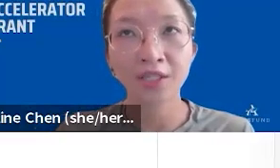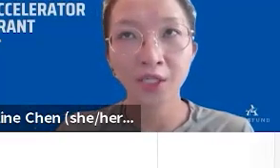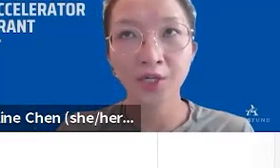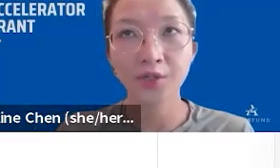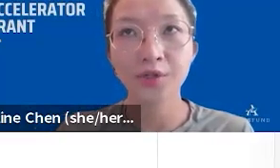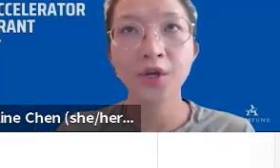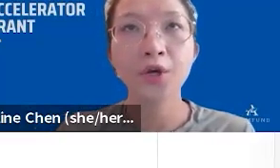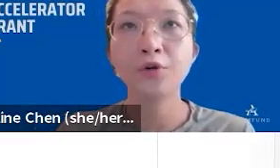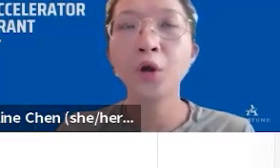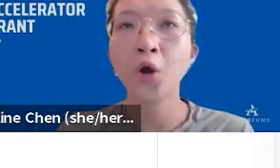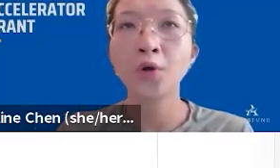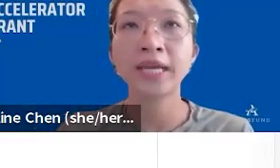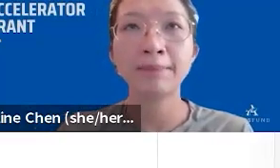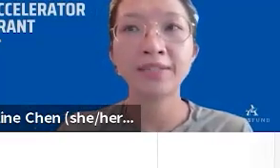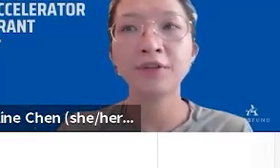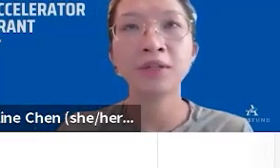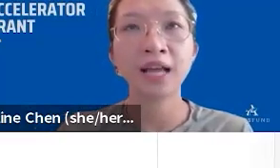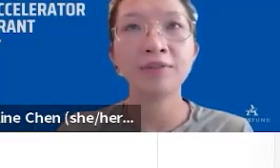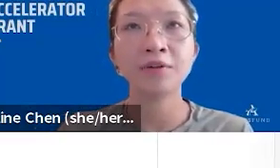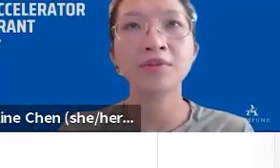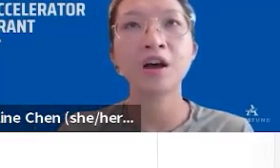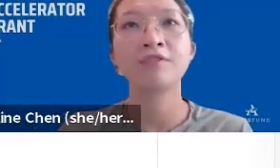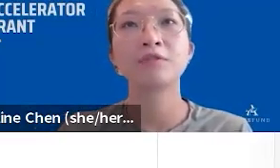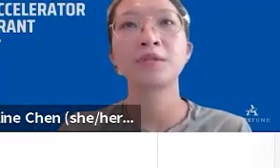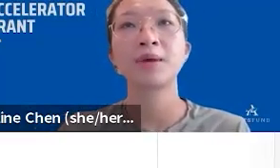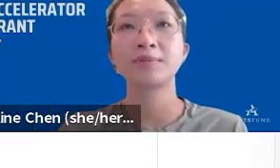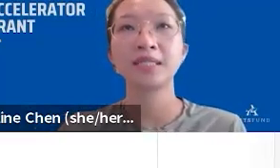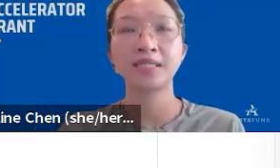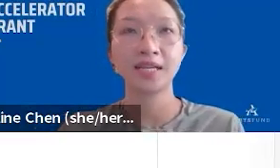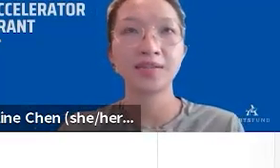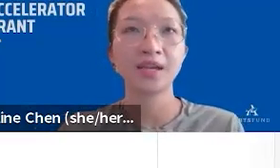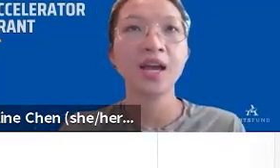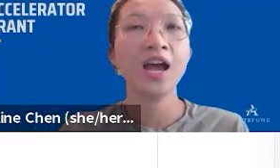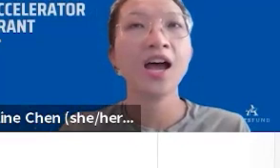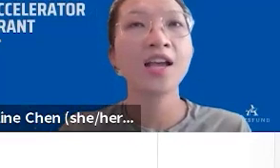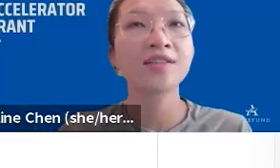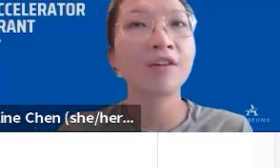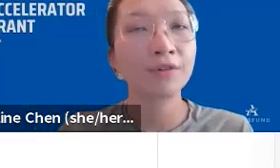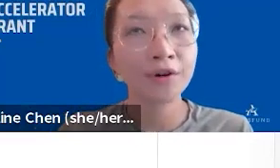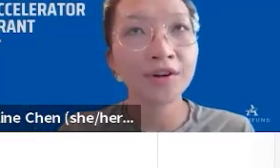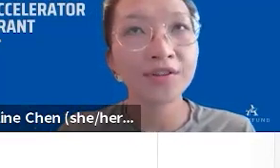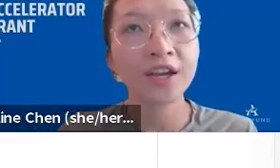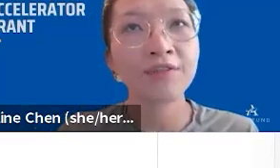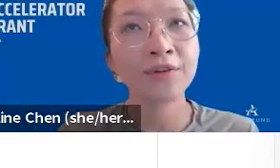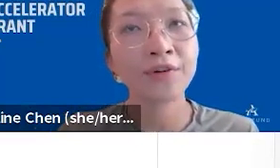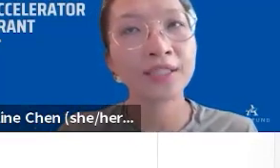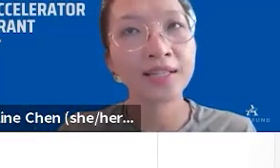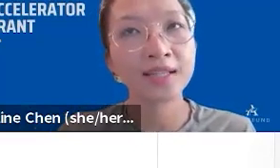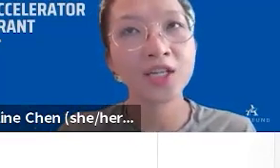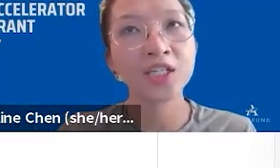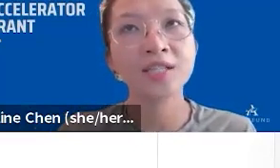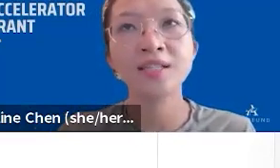core volunteers who hold meaningful levels of responsibilities. As of course, if